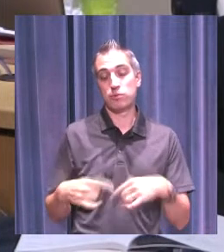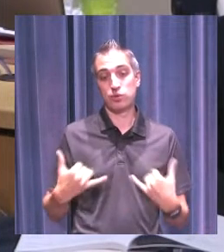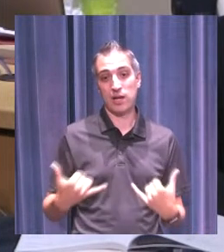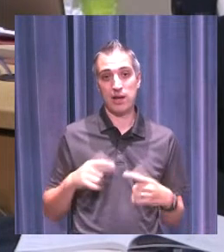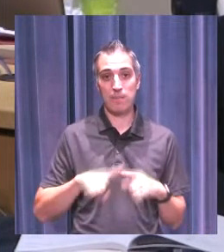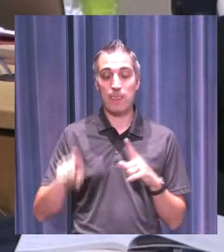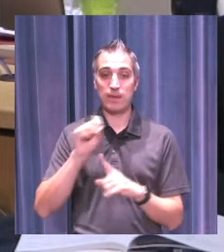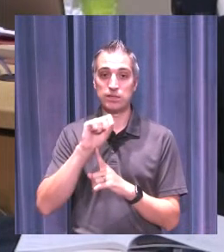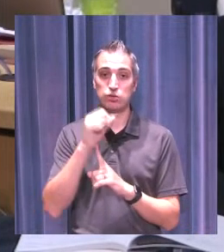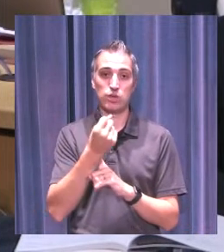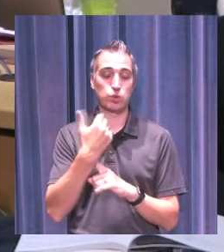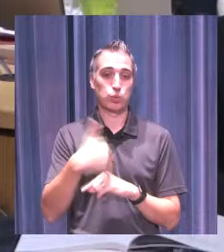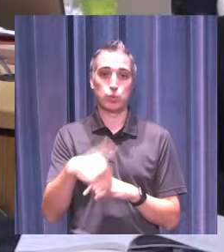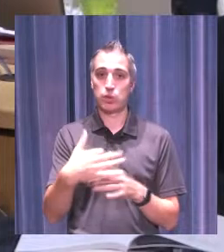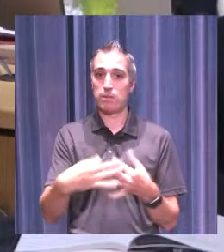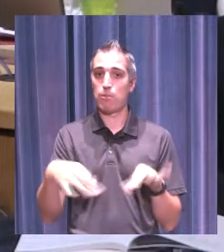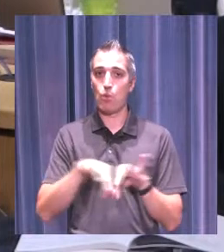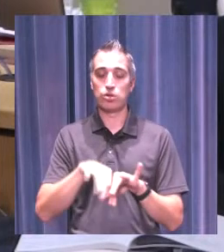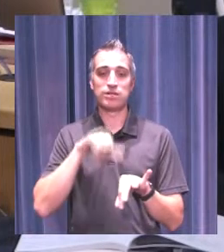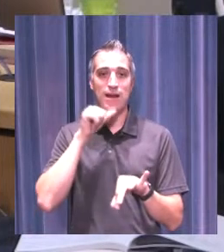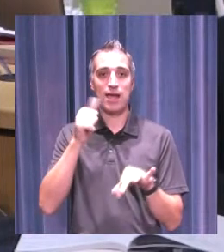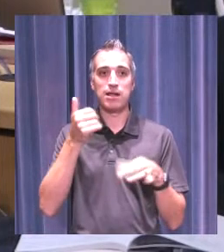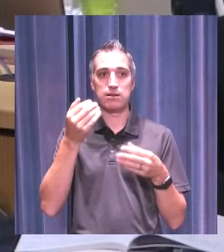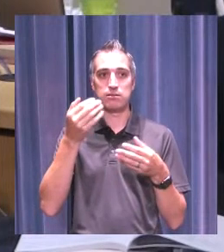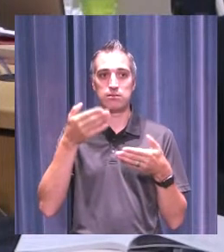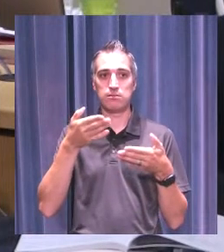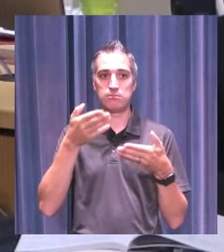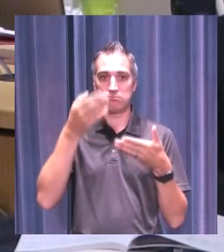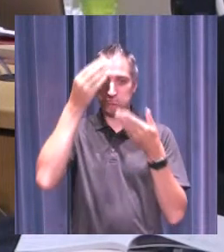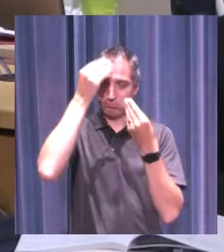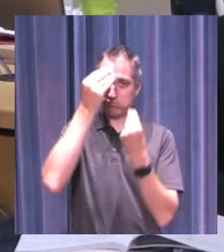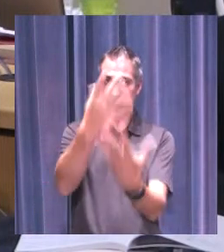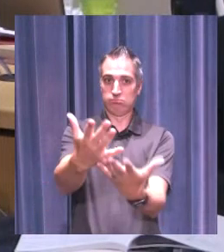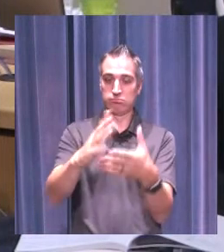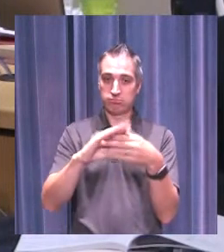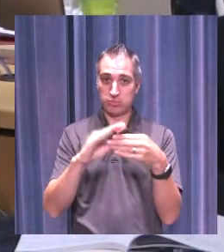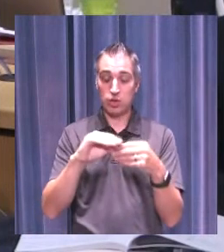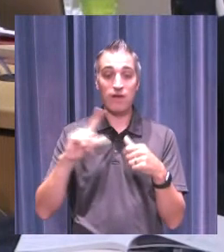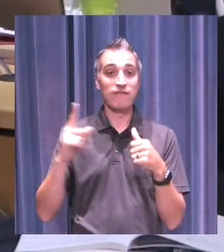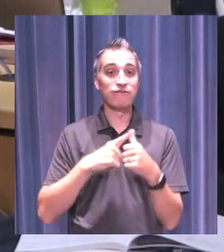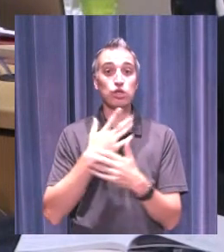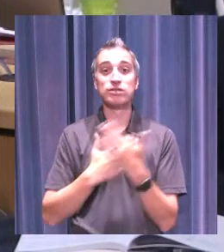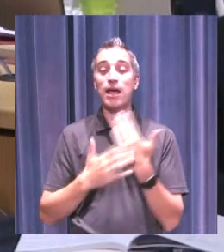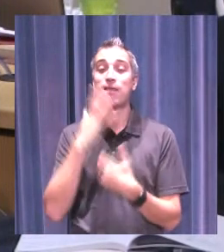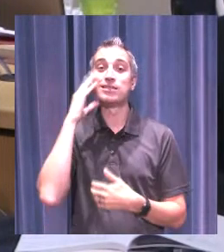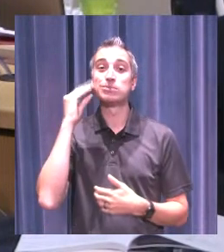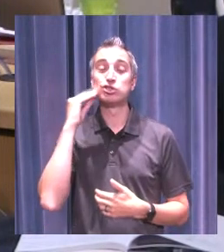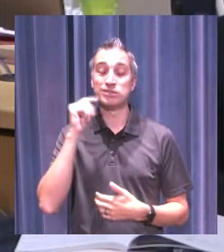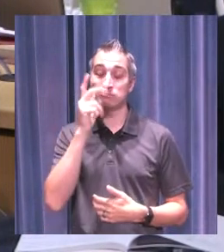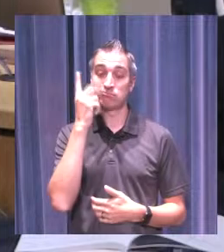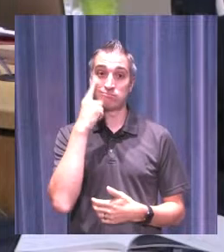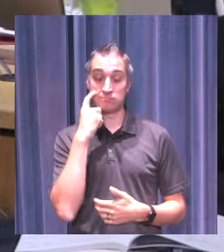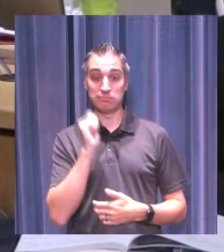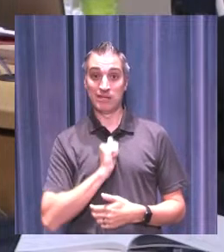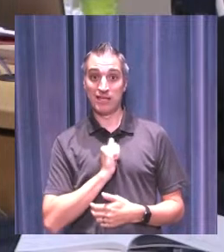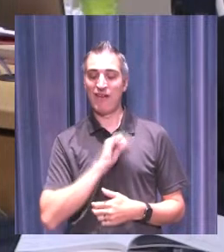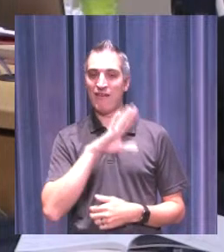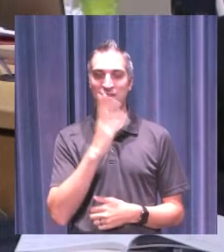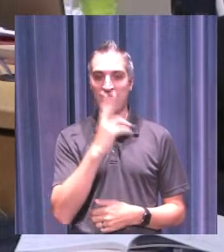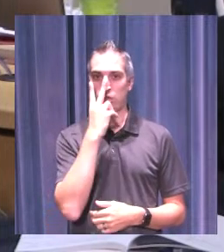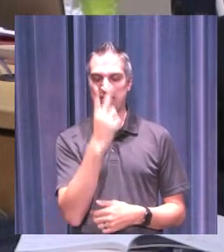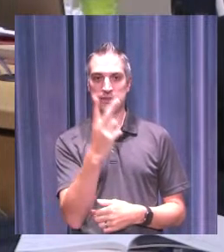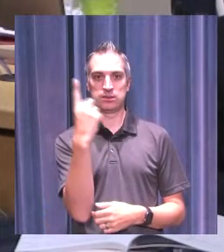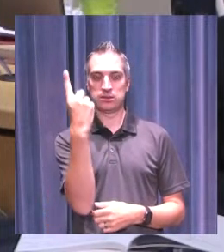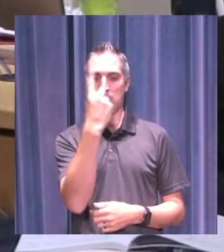the situation is too important not to let my voice be heard. Speaking from firsthand experience, I have never witnessed